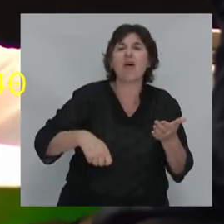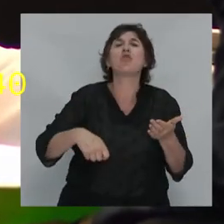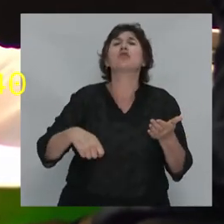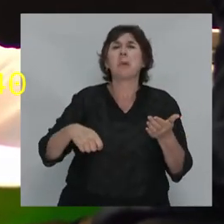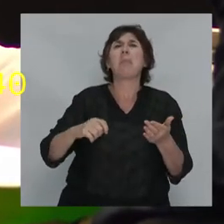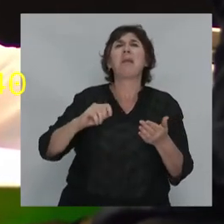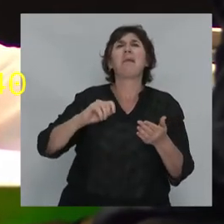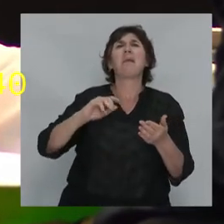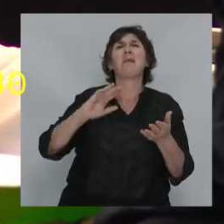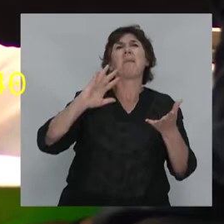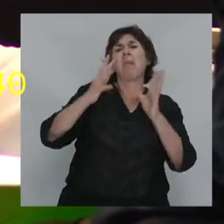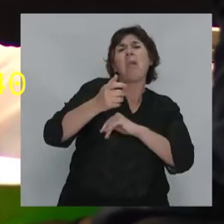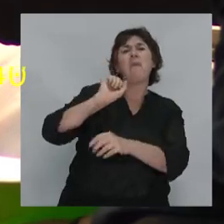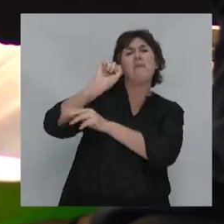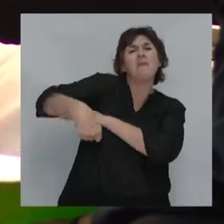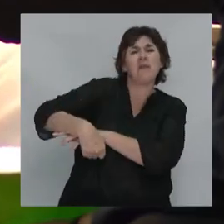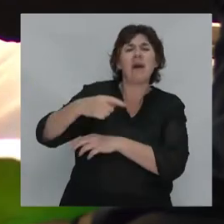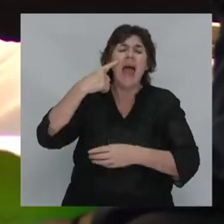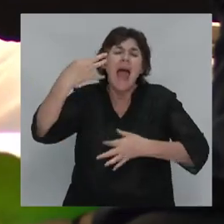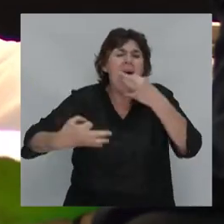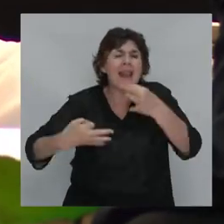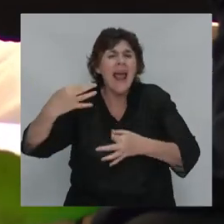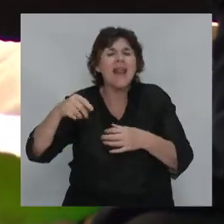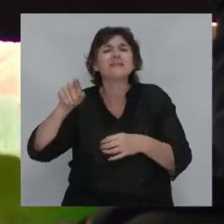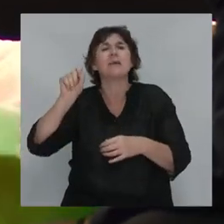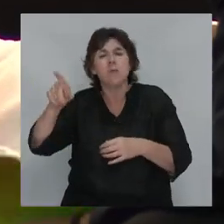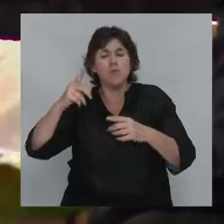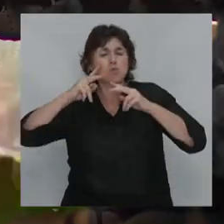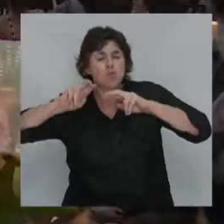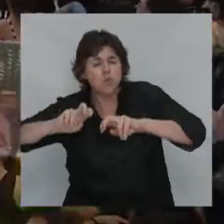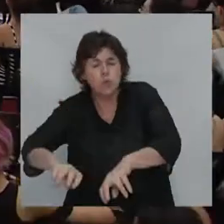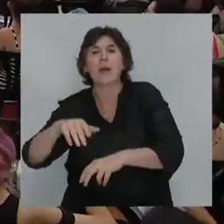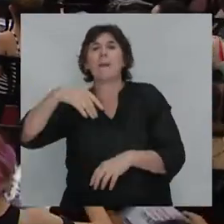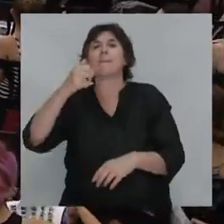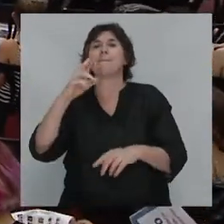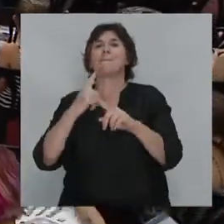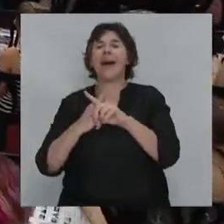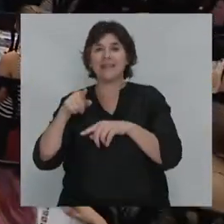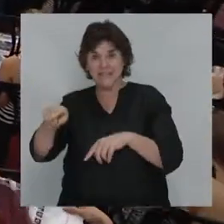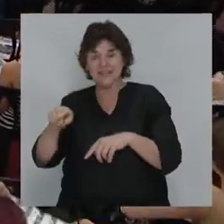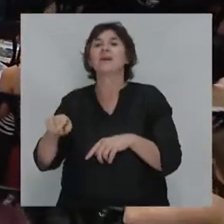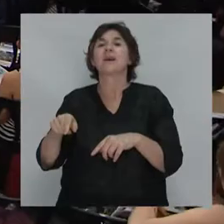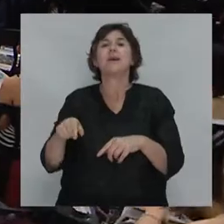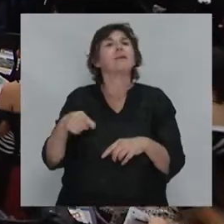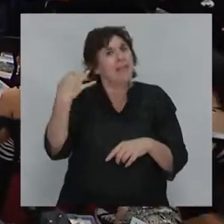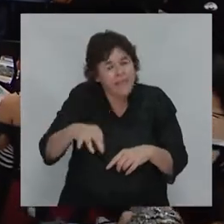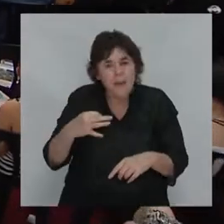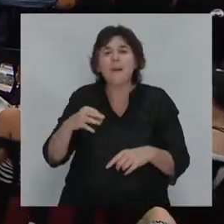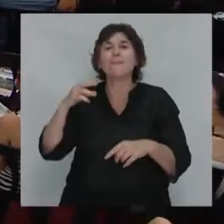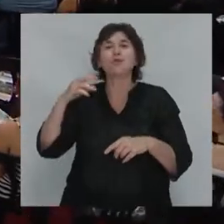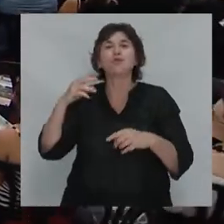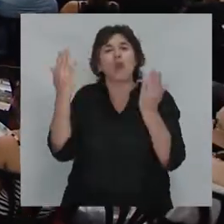did, especially the left. And this is a deficiency, in my opinion, and it has to be addressed. If it is not, we will keep